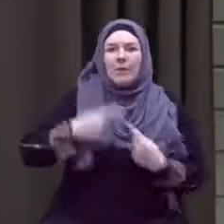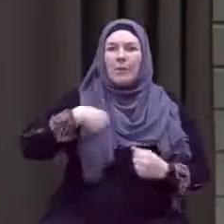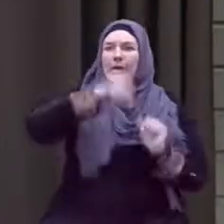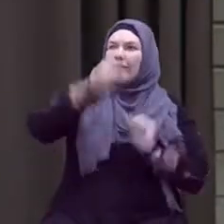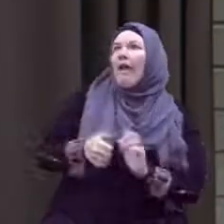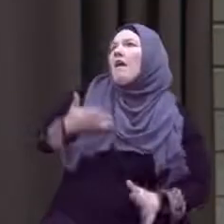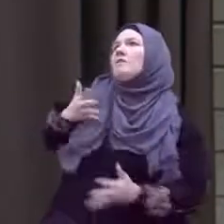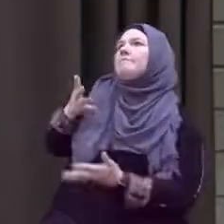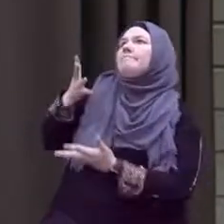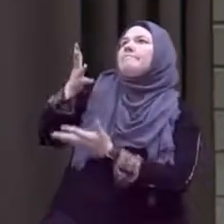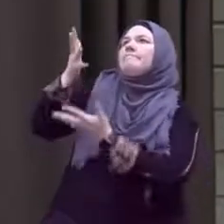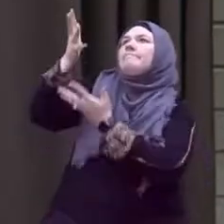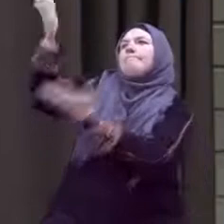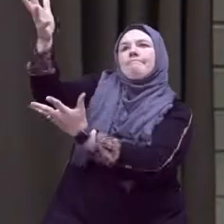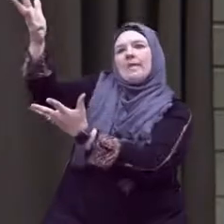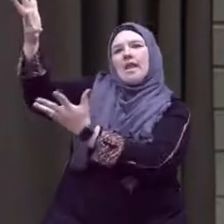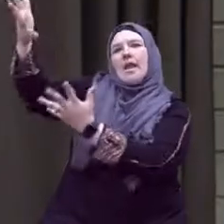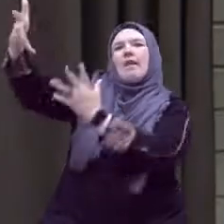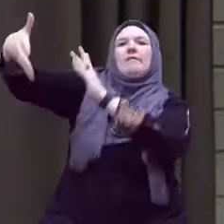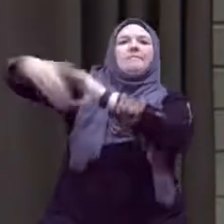His.